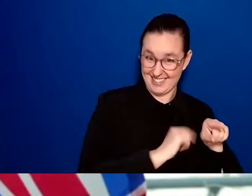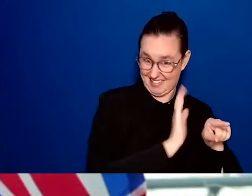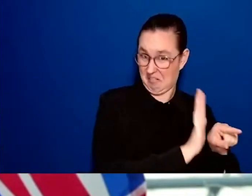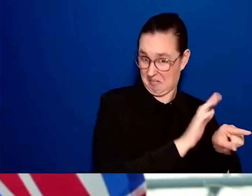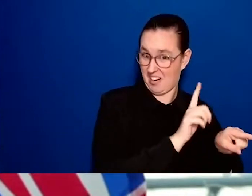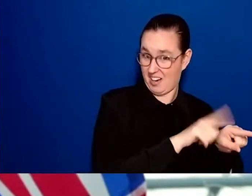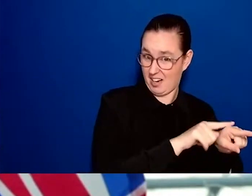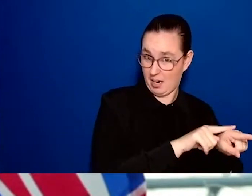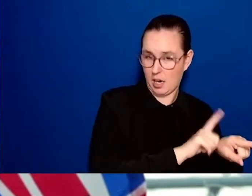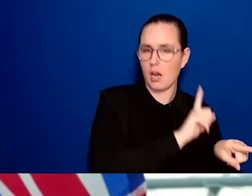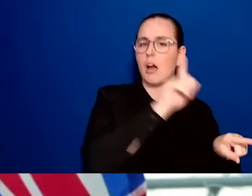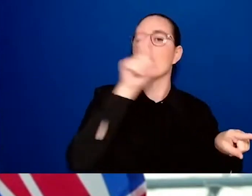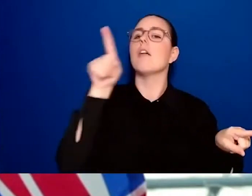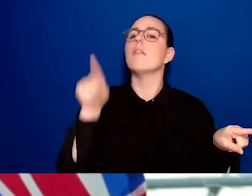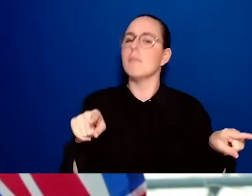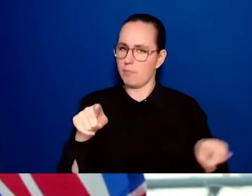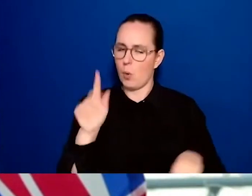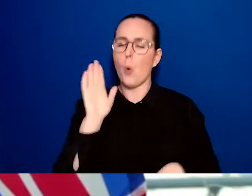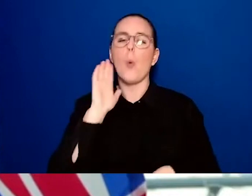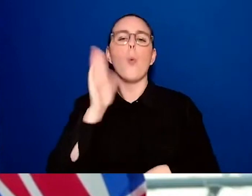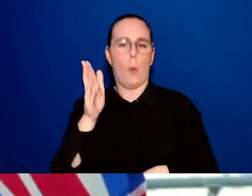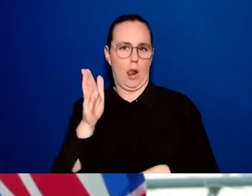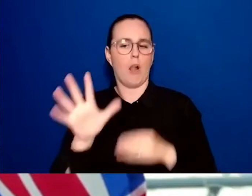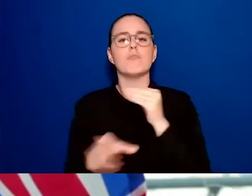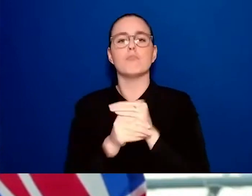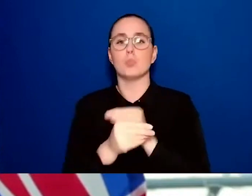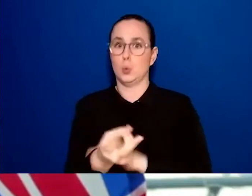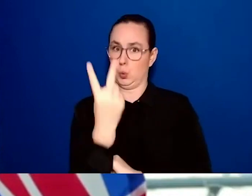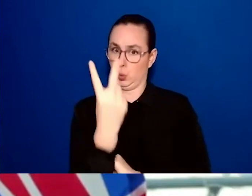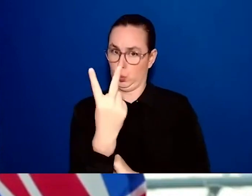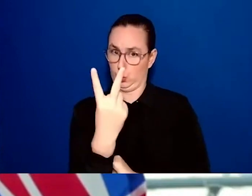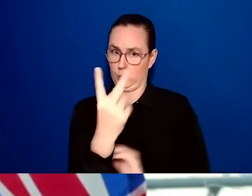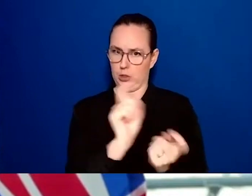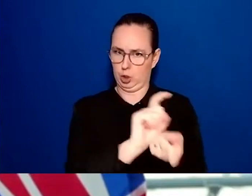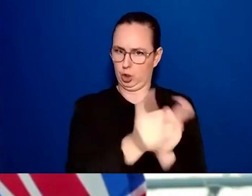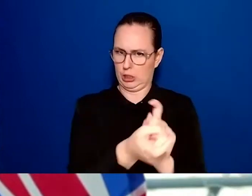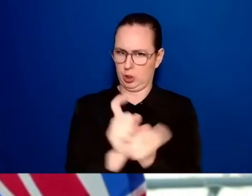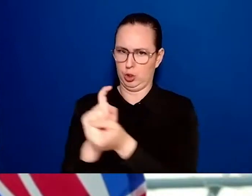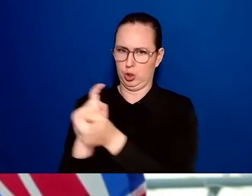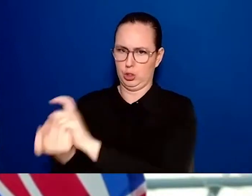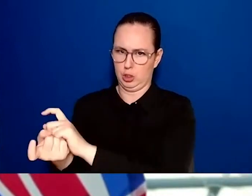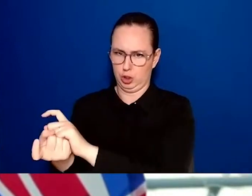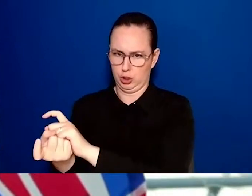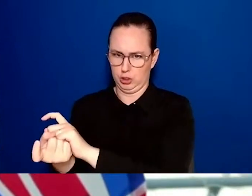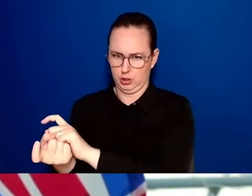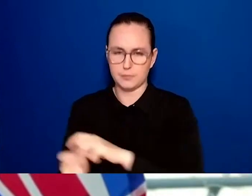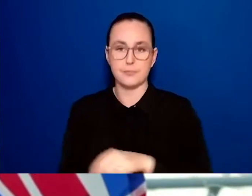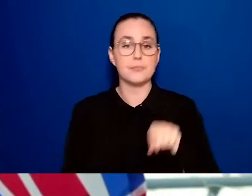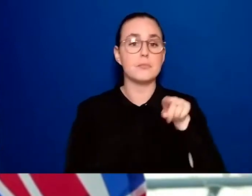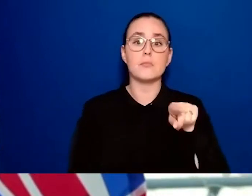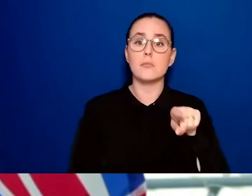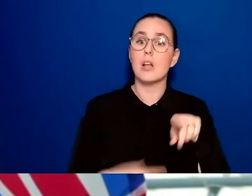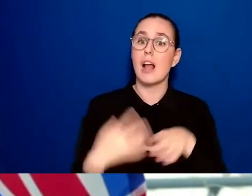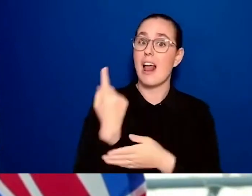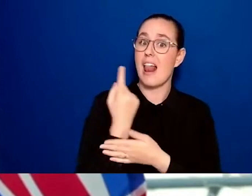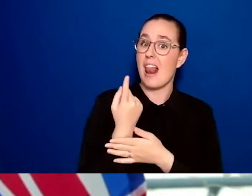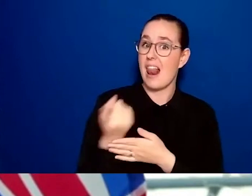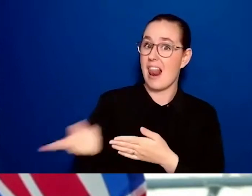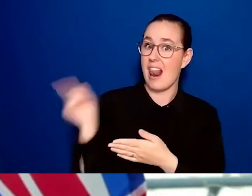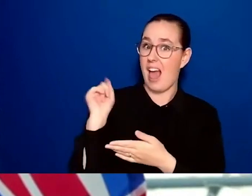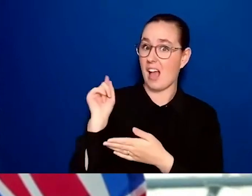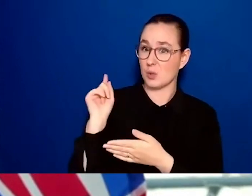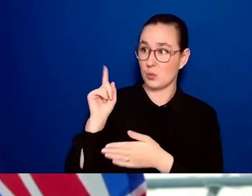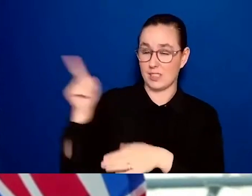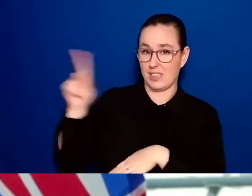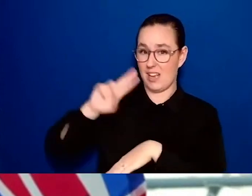response. Late last week, many people would know, the National Advisory Committee on Immunization announced their recommendations for a